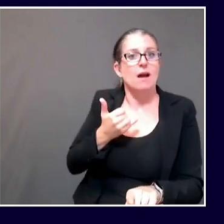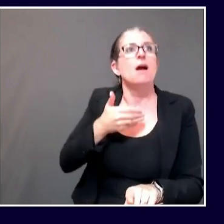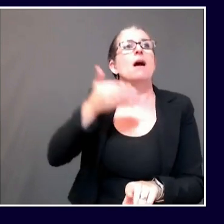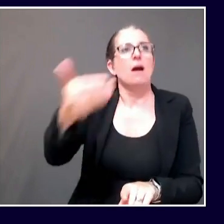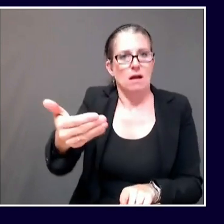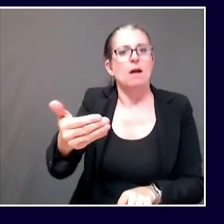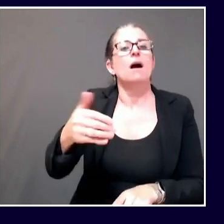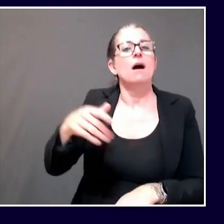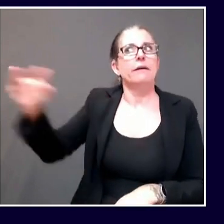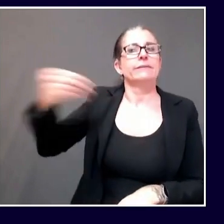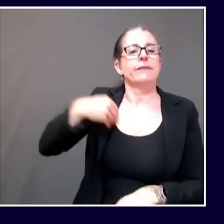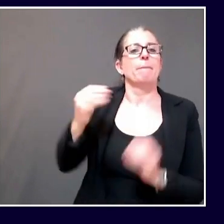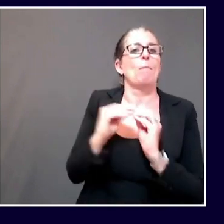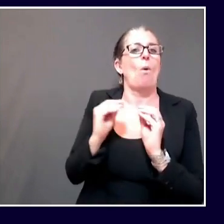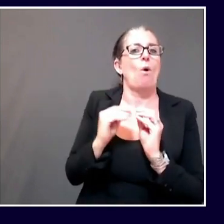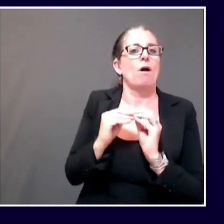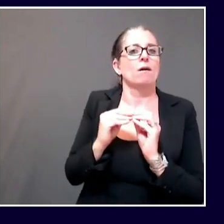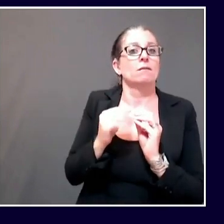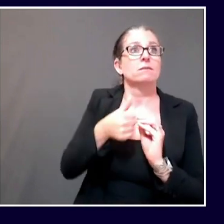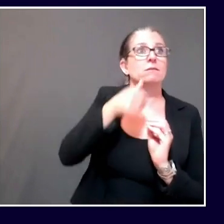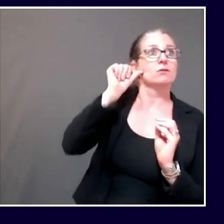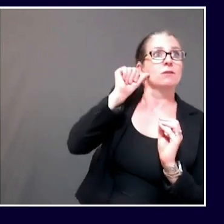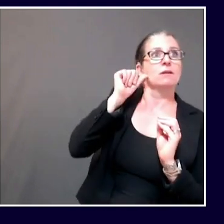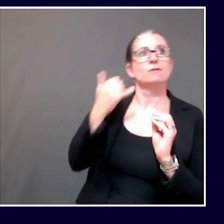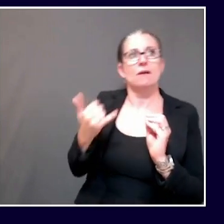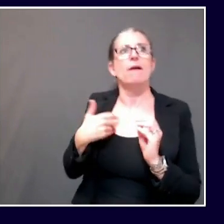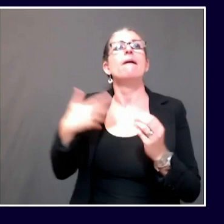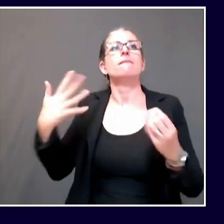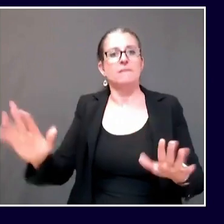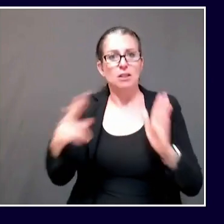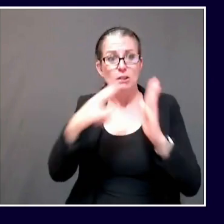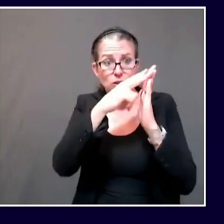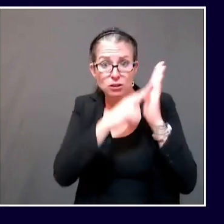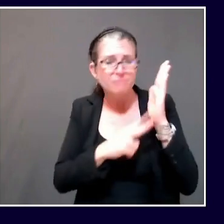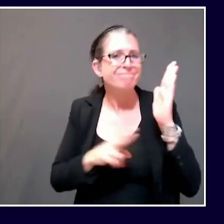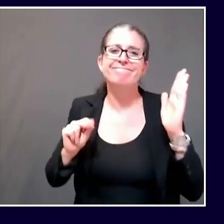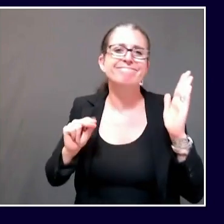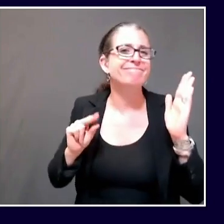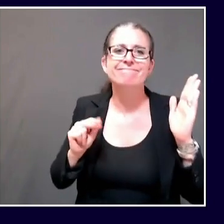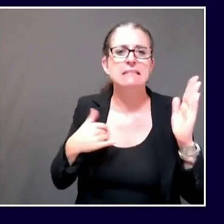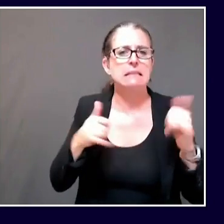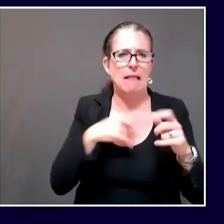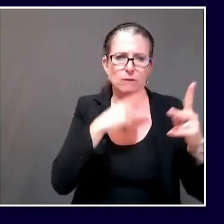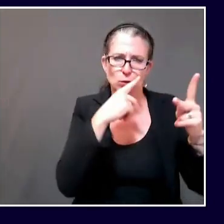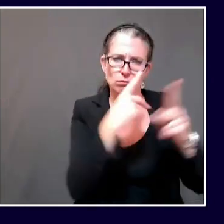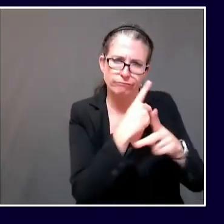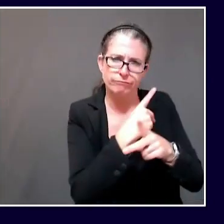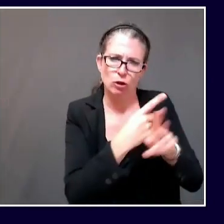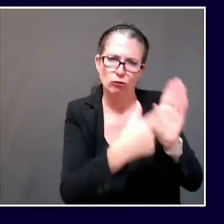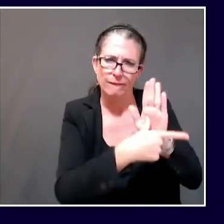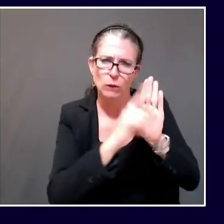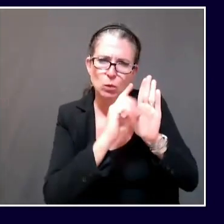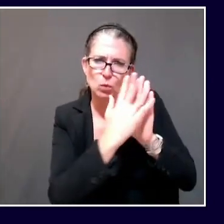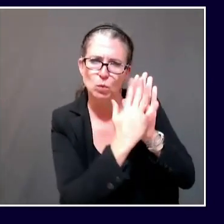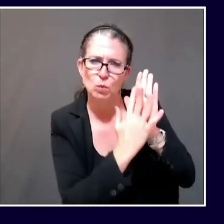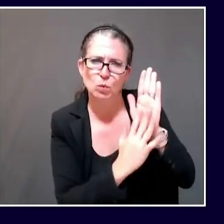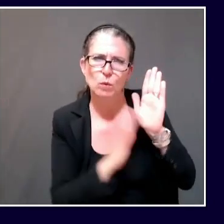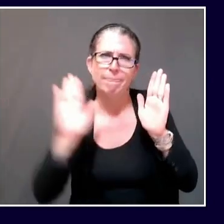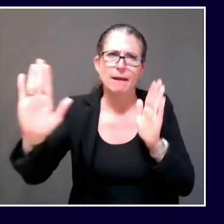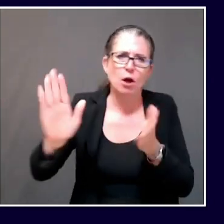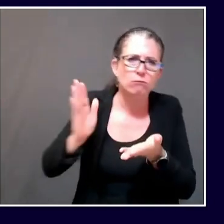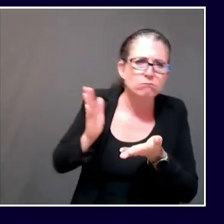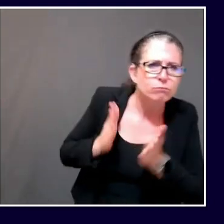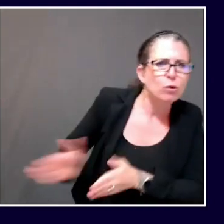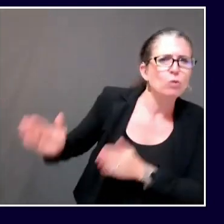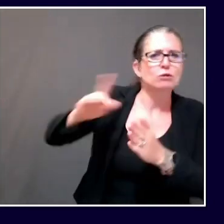before today's vote, but do remind everybody that school athletics are not exempt from the underlying requirements during the